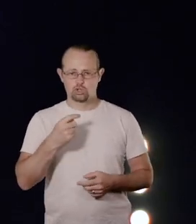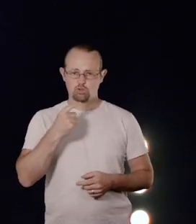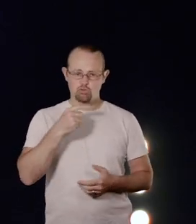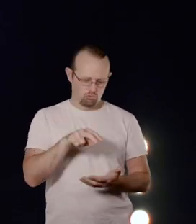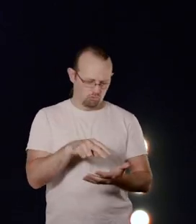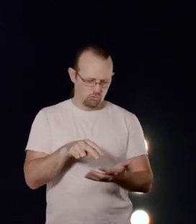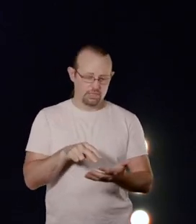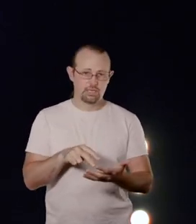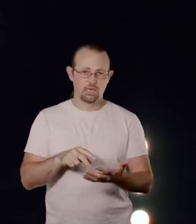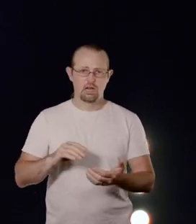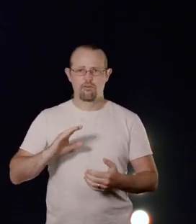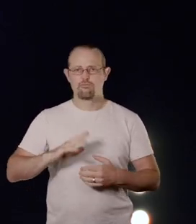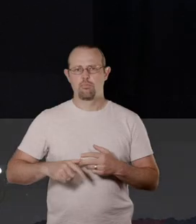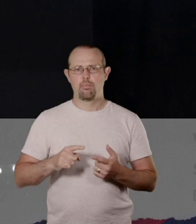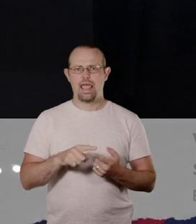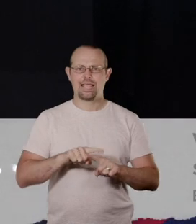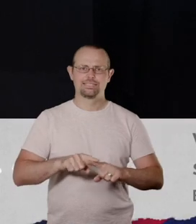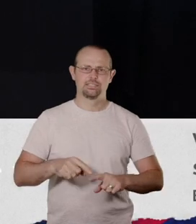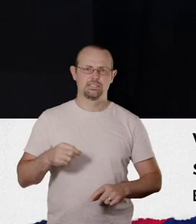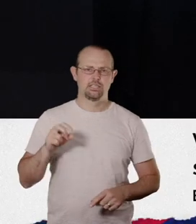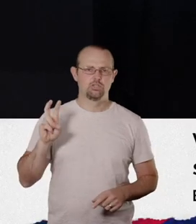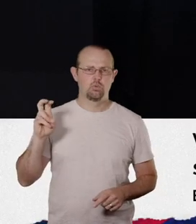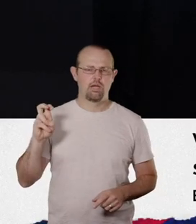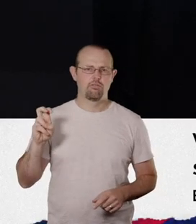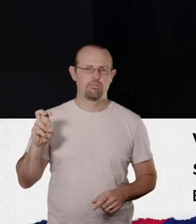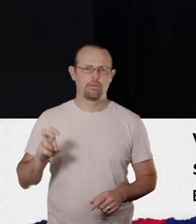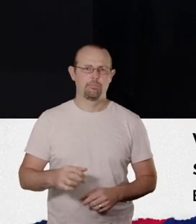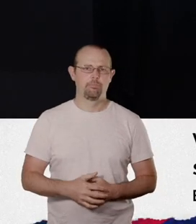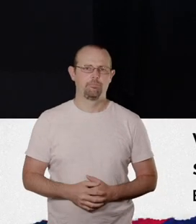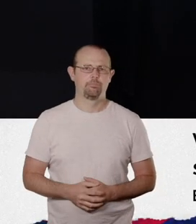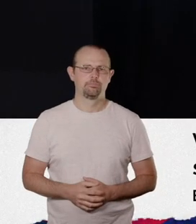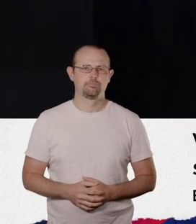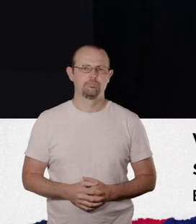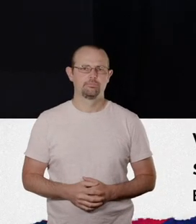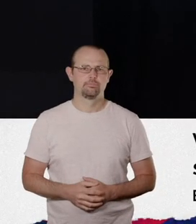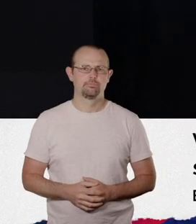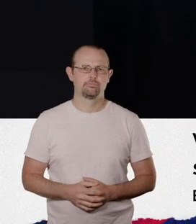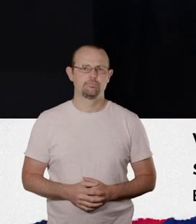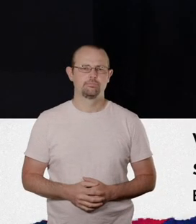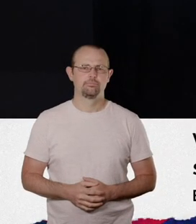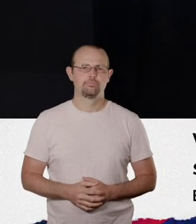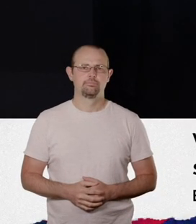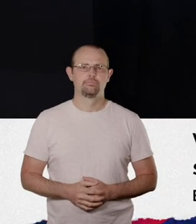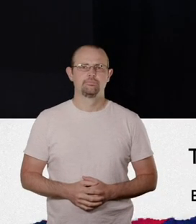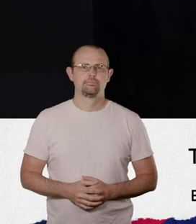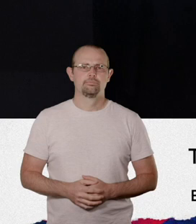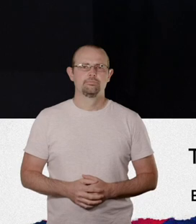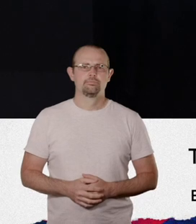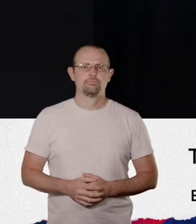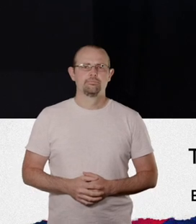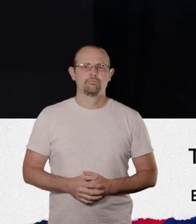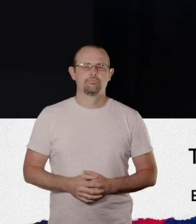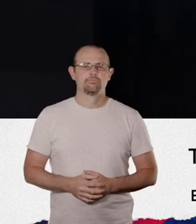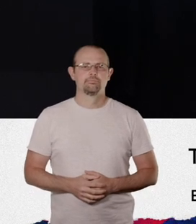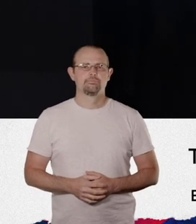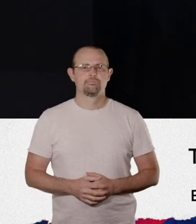and starting in verse 1. While Moses and Aaron were still in Egypt, the Lord spoke to them. And he said, this month will be